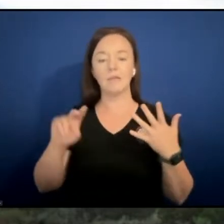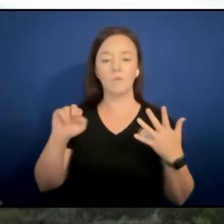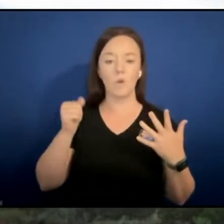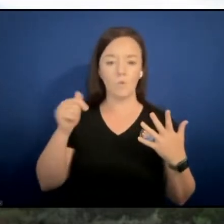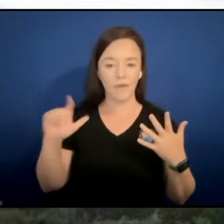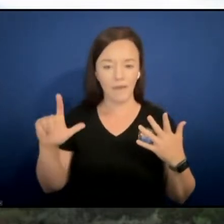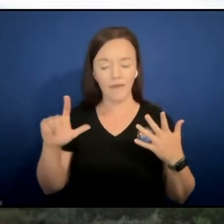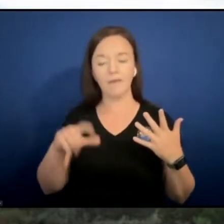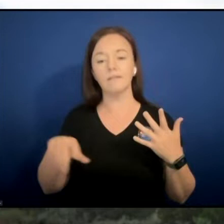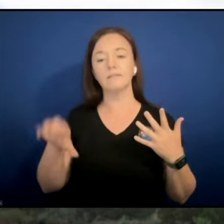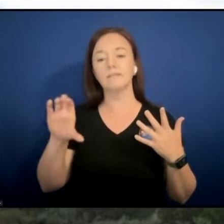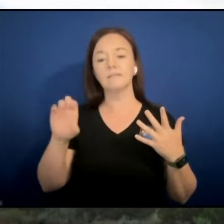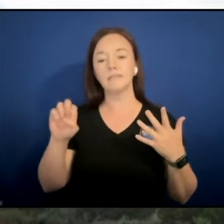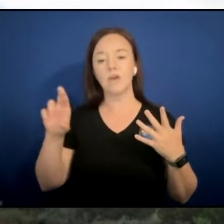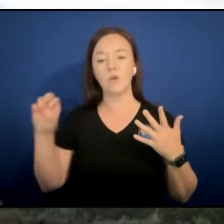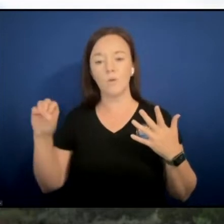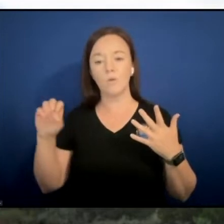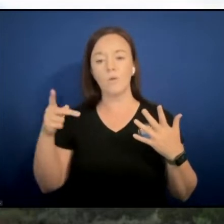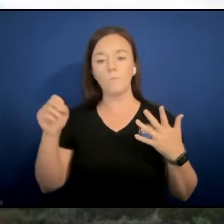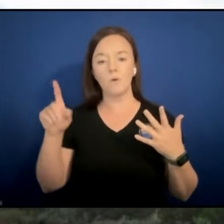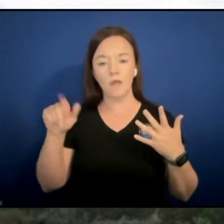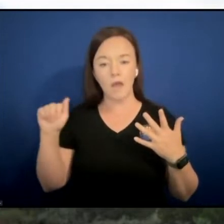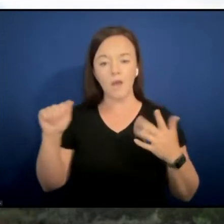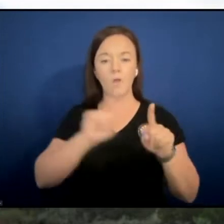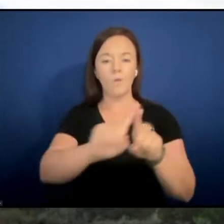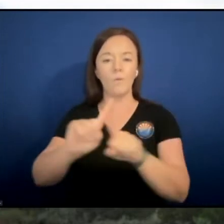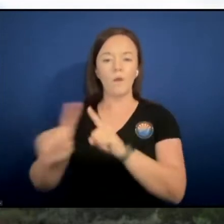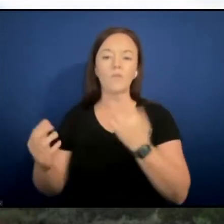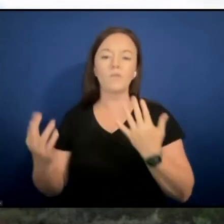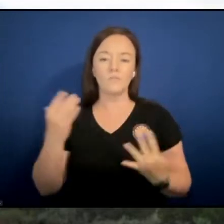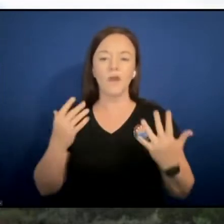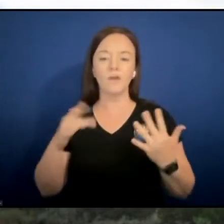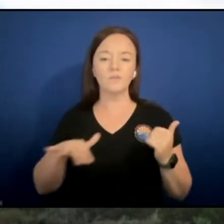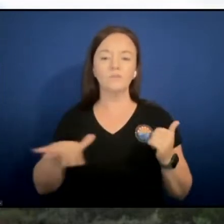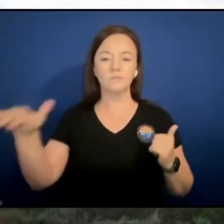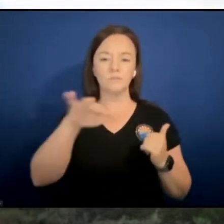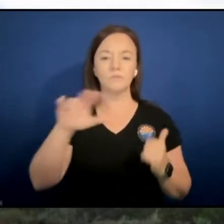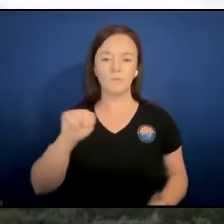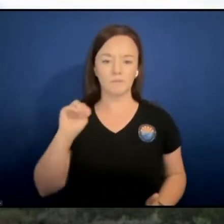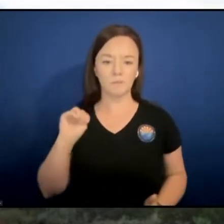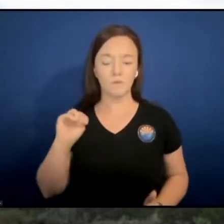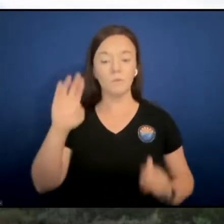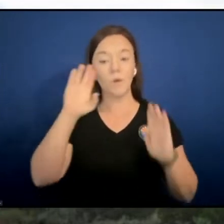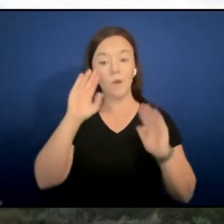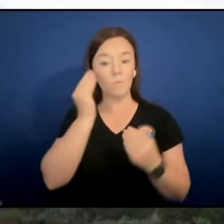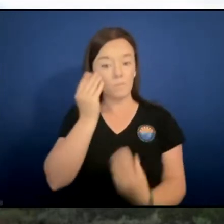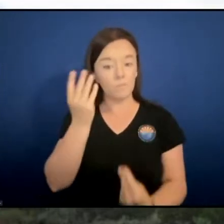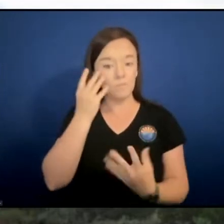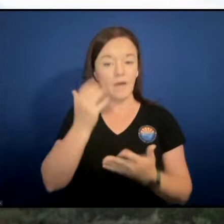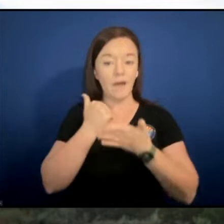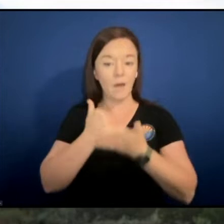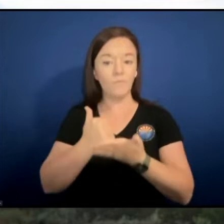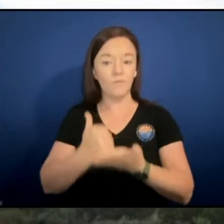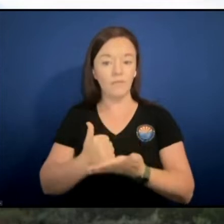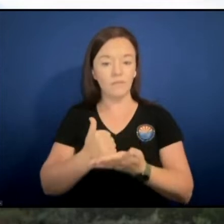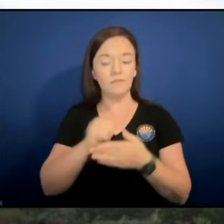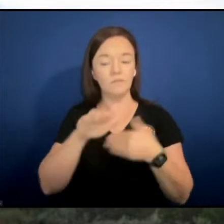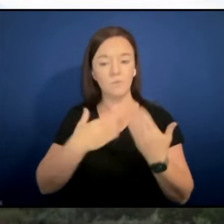others that we've had here in New Mexico. And I hope that this information is helpful to